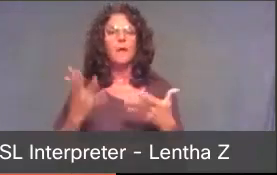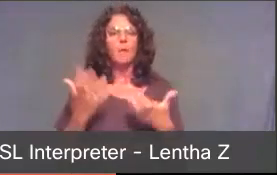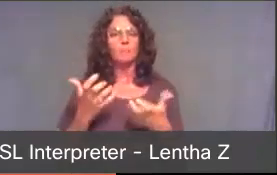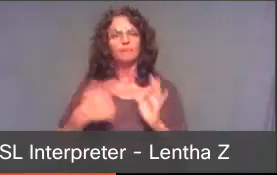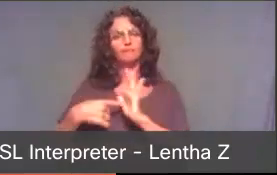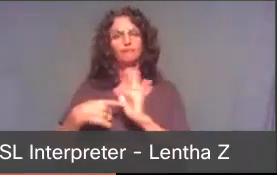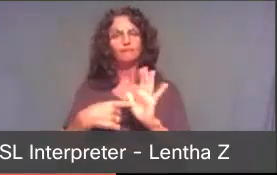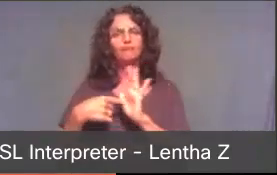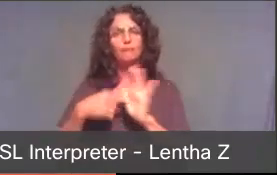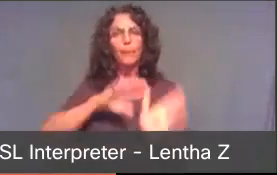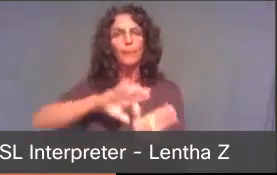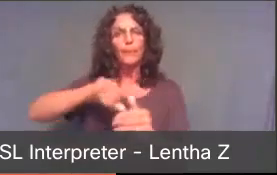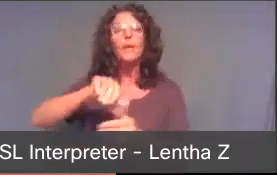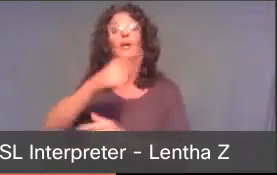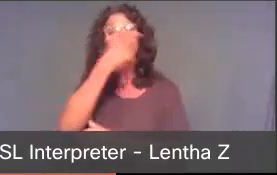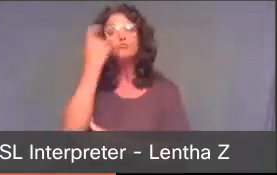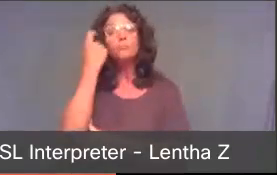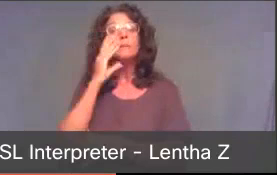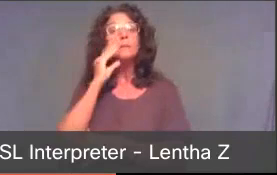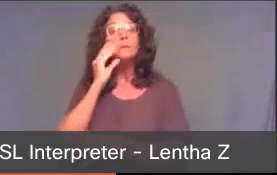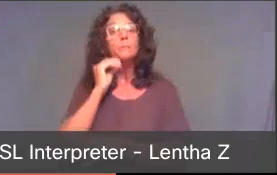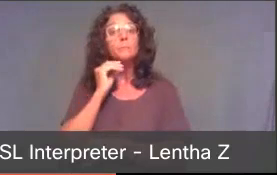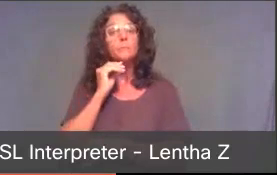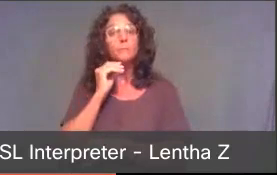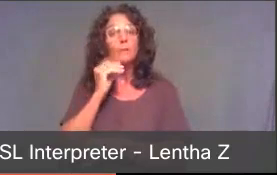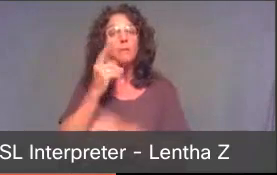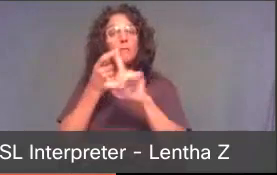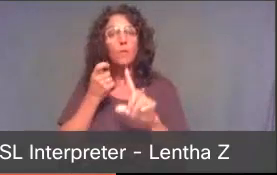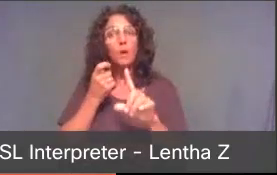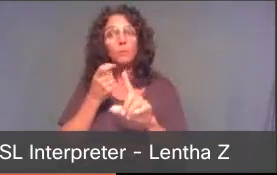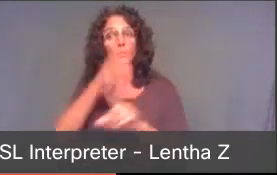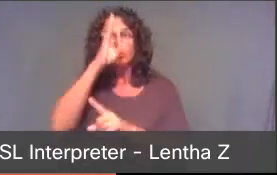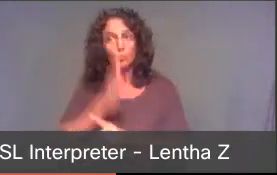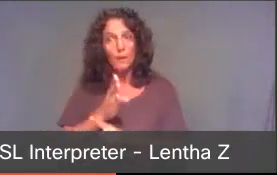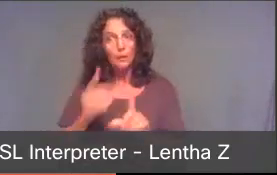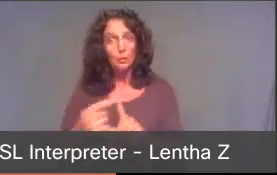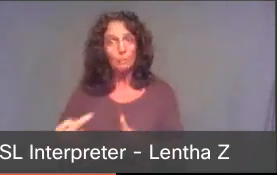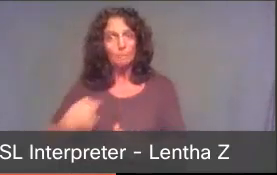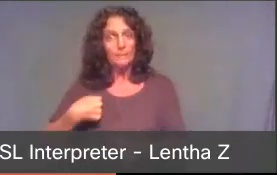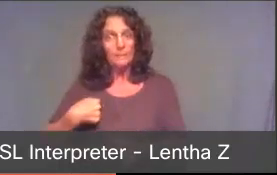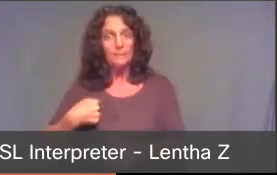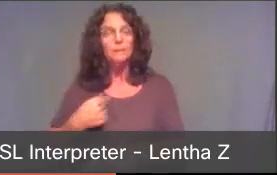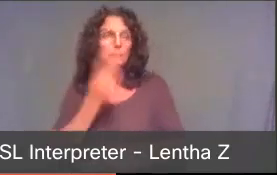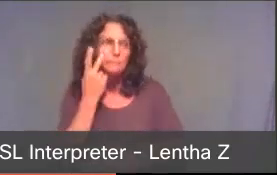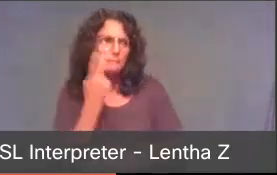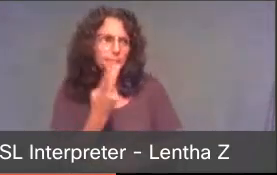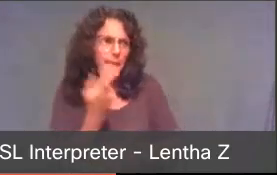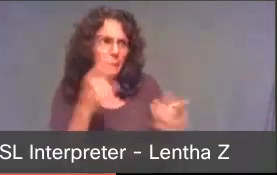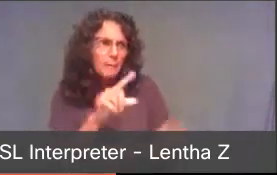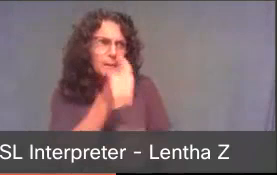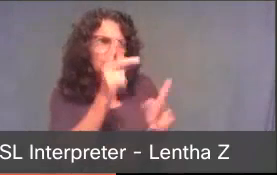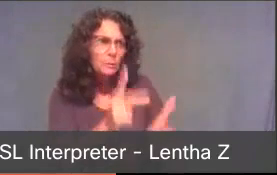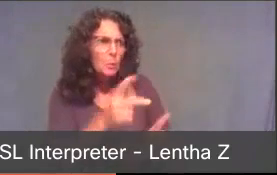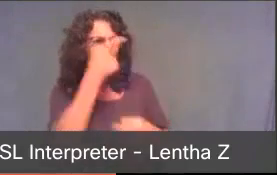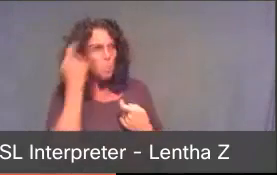is that we can experience trauma symptoms from something that happens to us, but it can also be something we see happen to someone else. It can